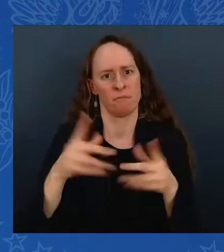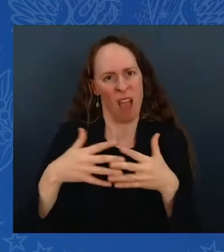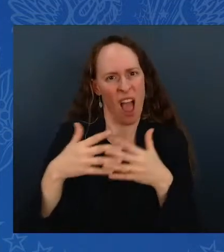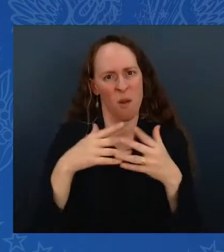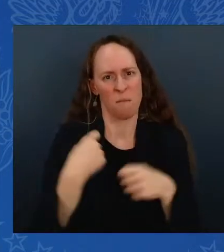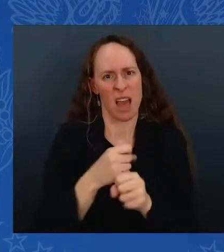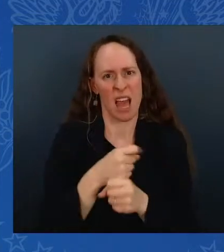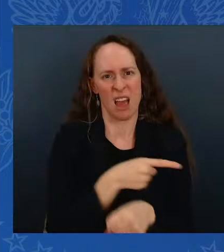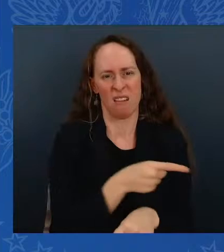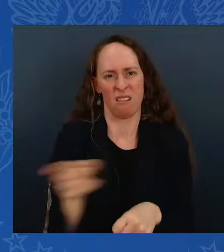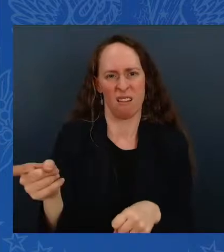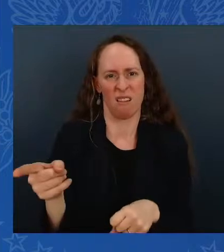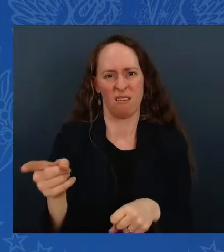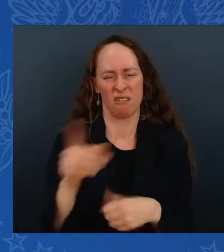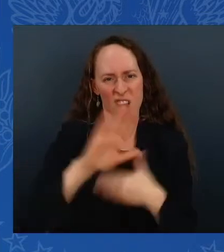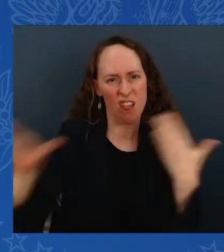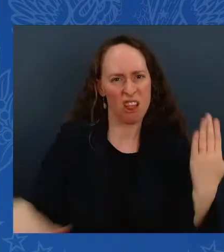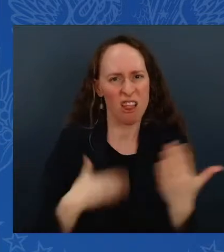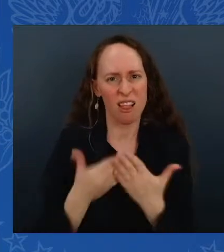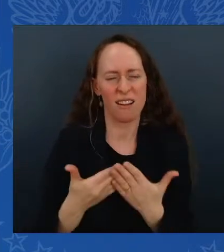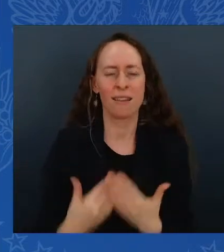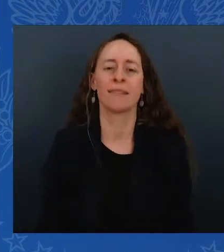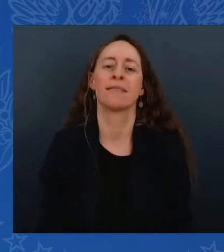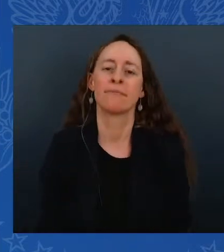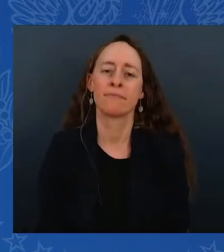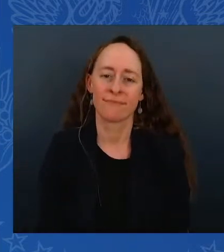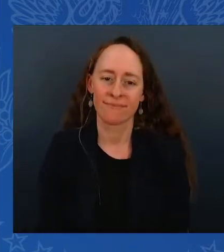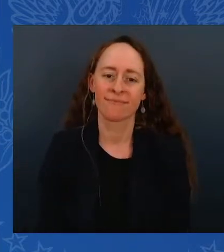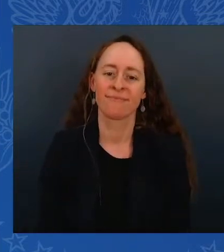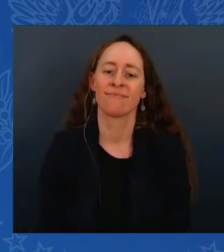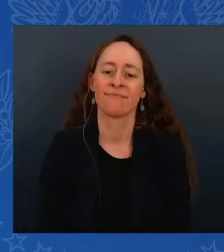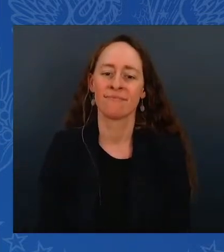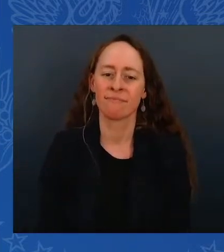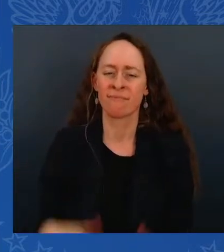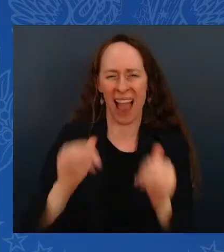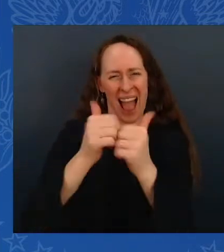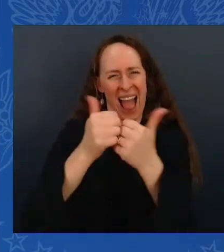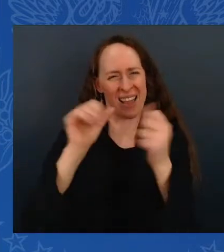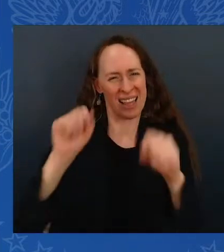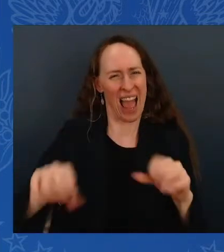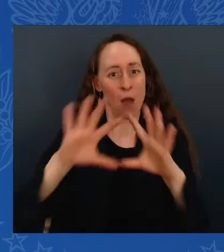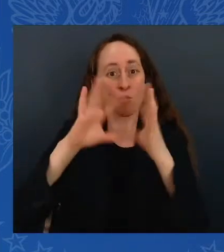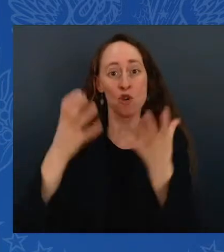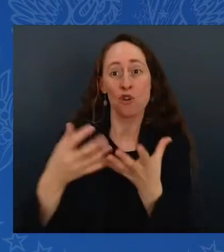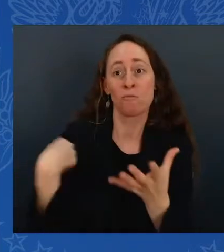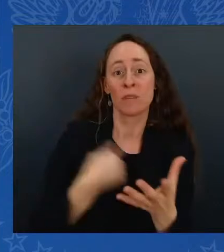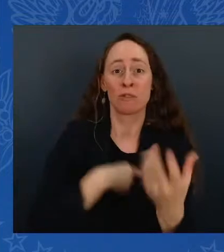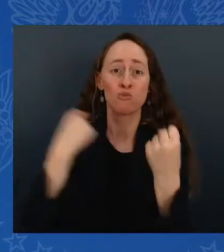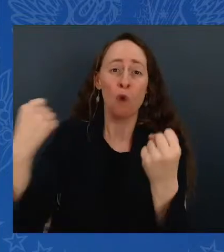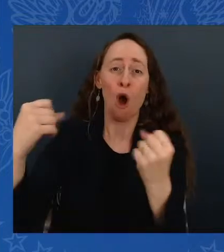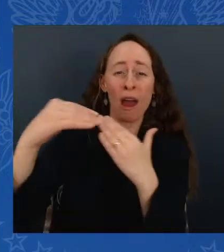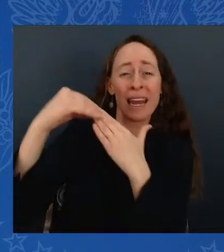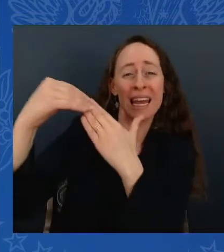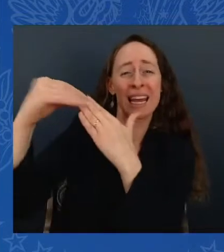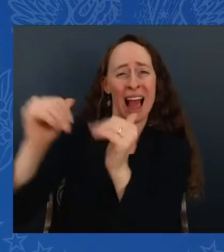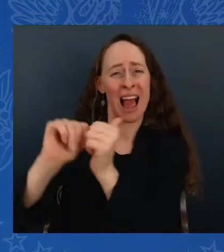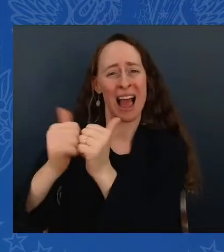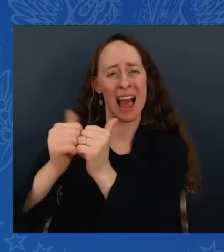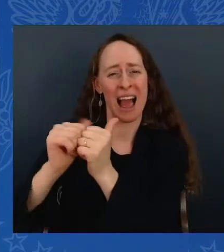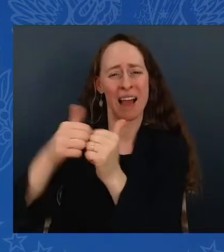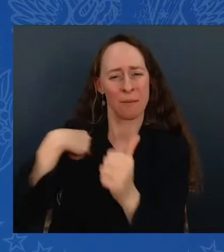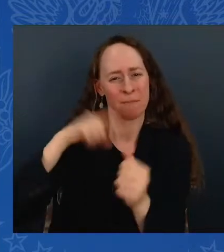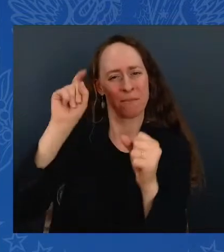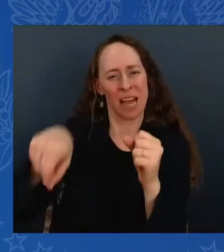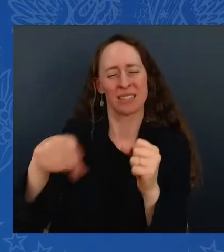in the world without leading the world in science and technology? I mean, think about it. We walked away for a